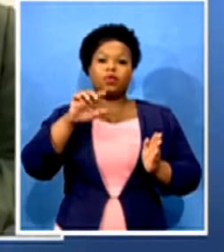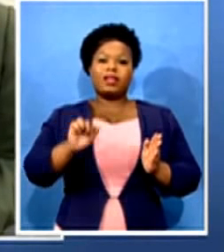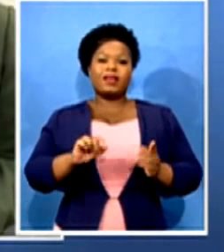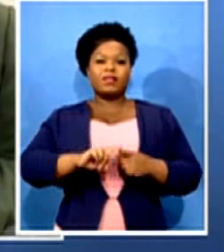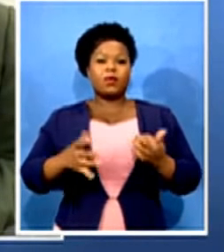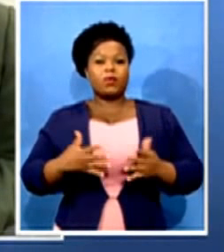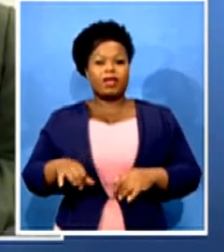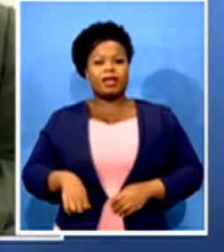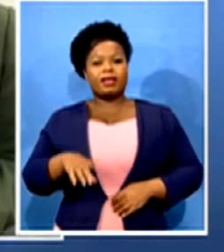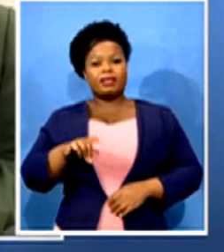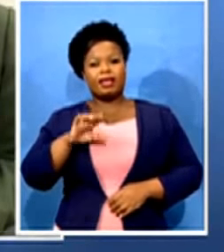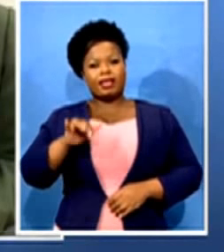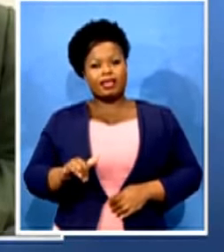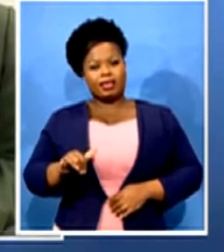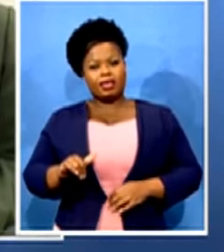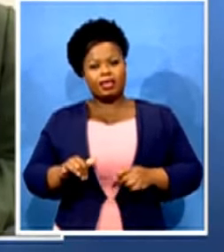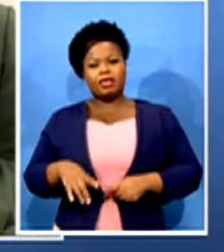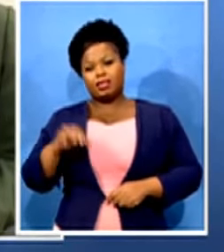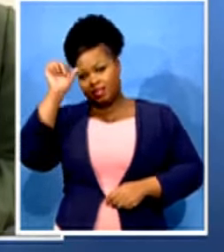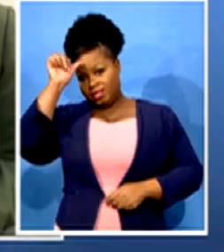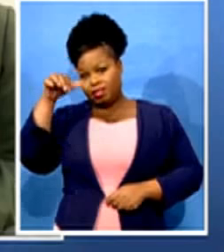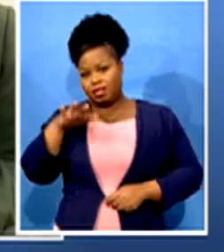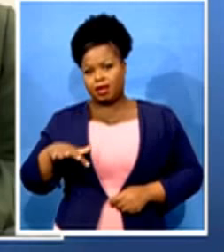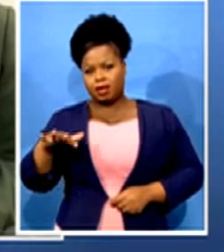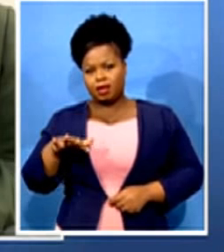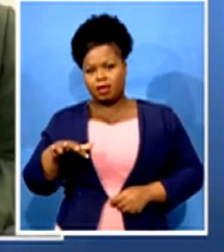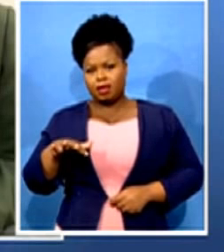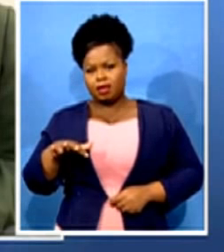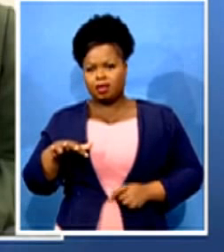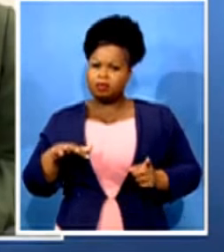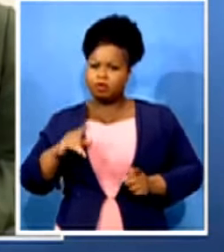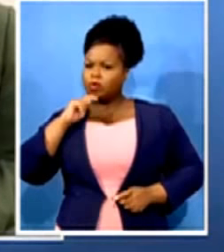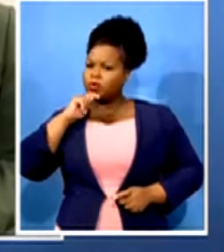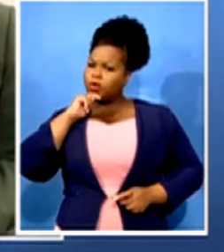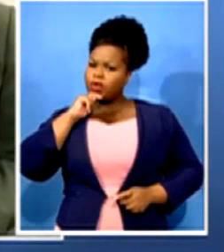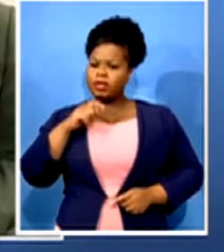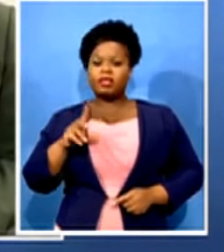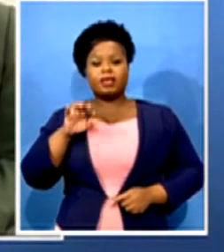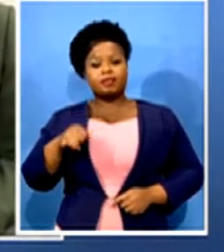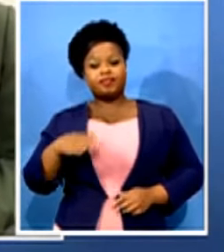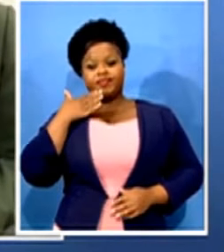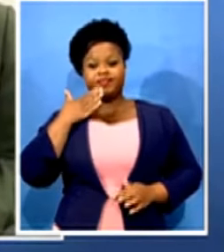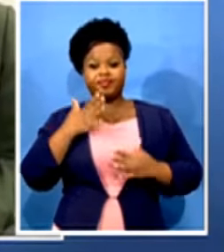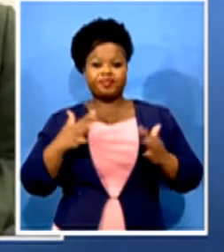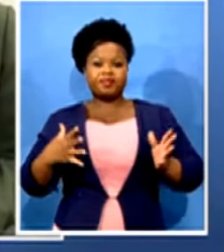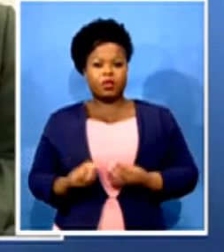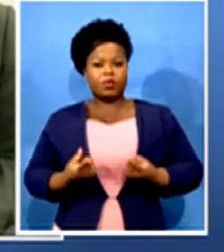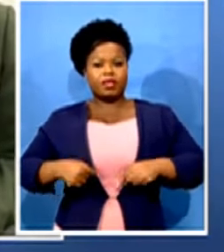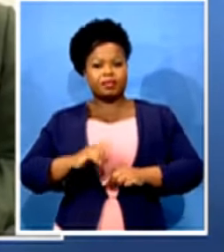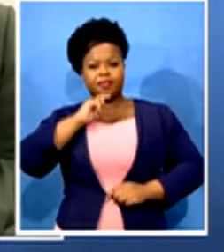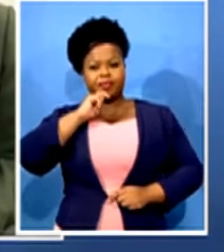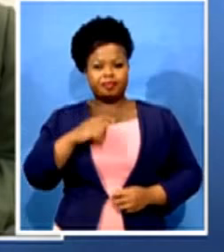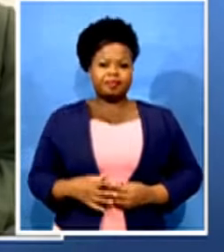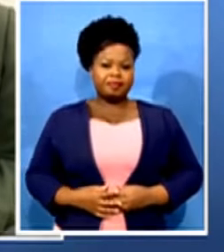in India. A very good morning to you, Neha. Thank you so much for talking to us this morning. Now, India